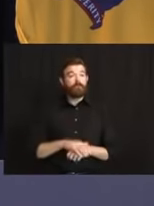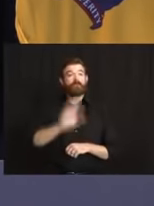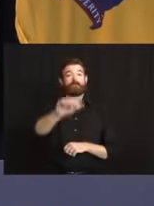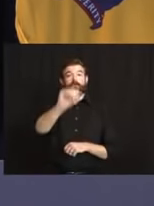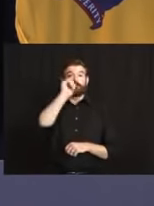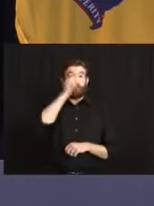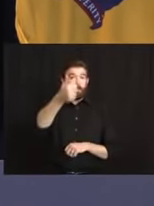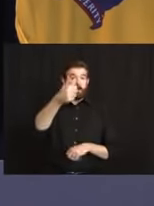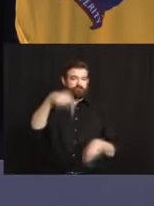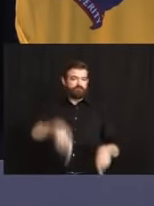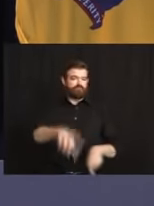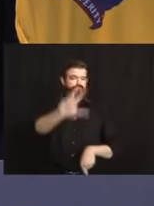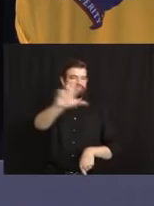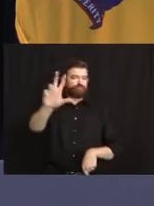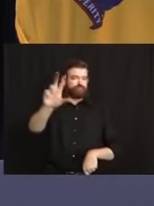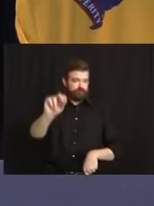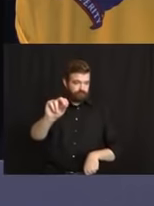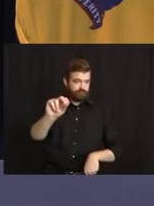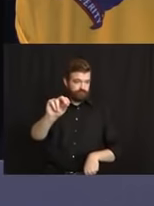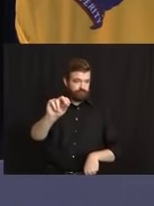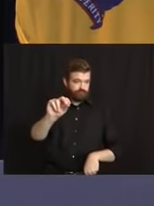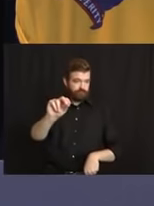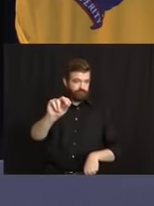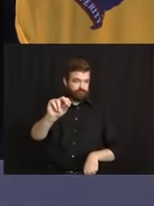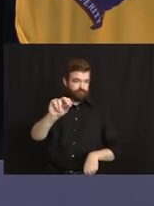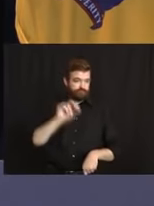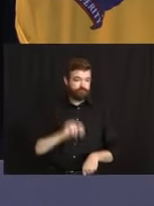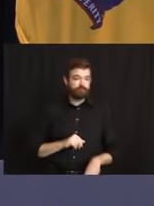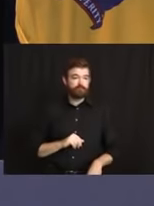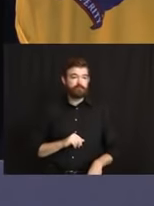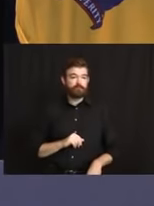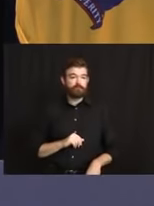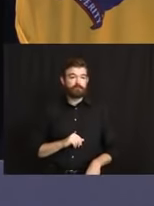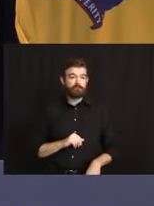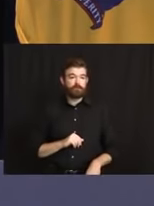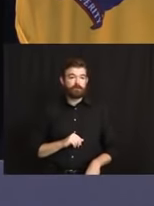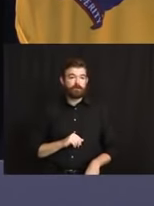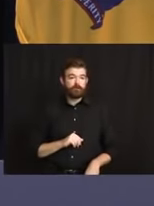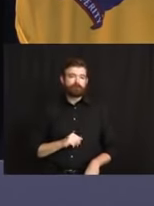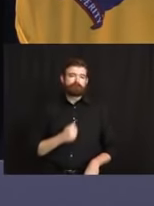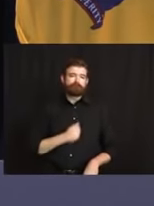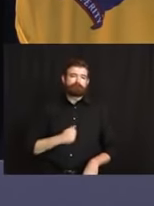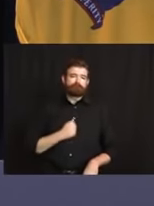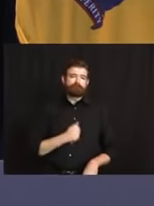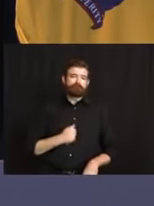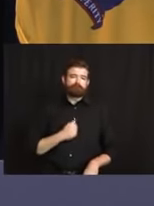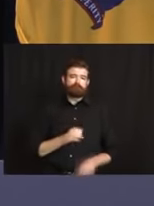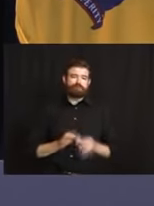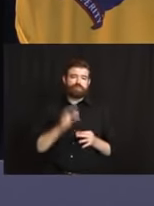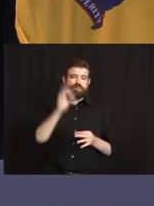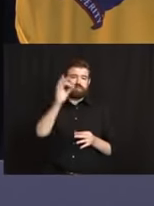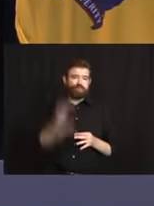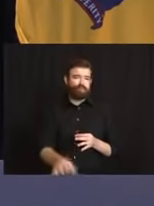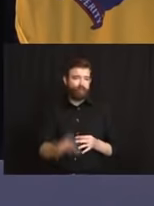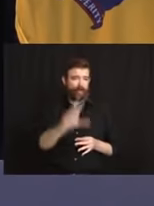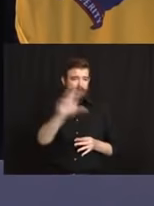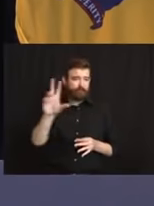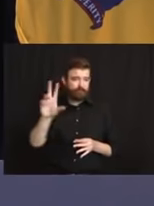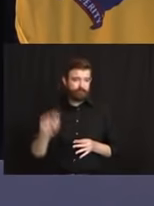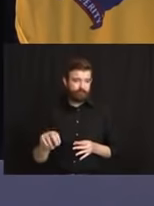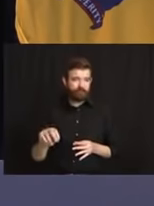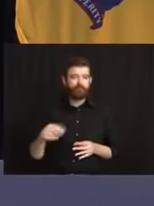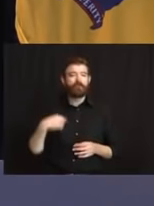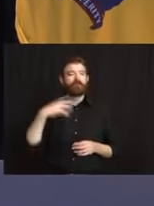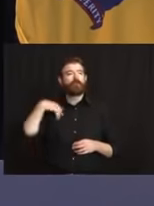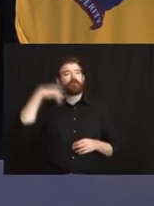here. So forgive us for that. I'm a little bit on the road tomorrow with some